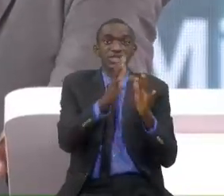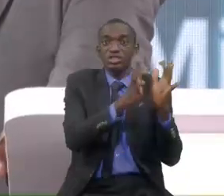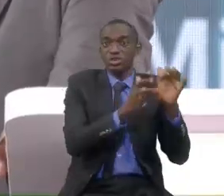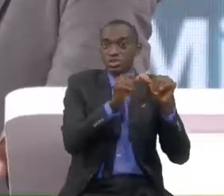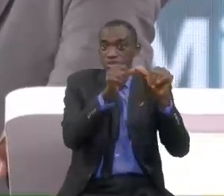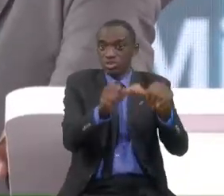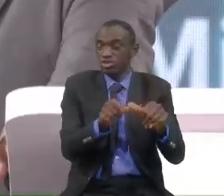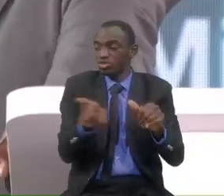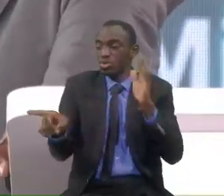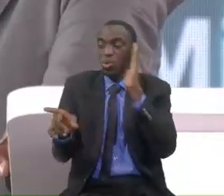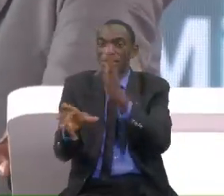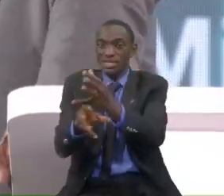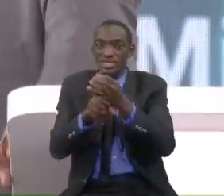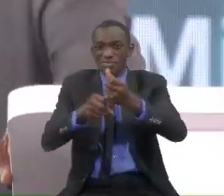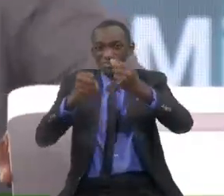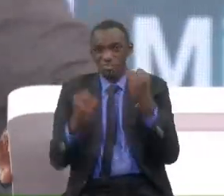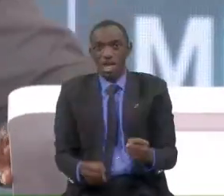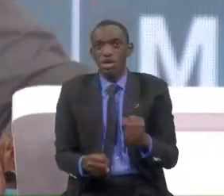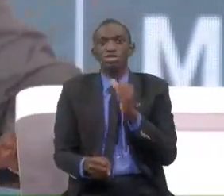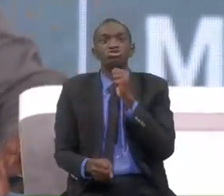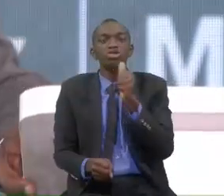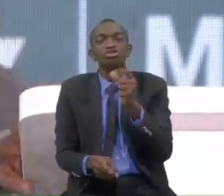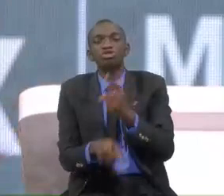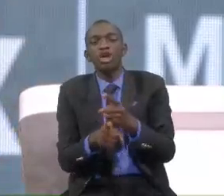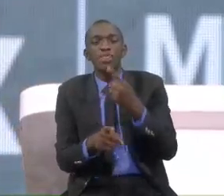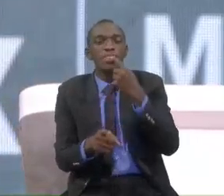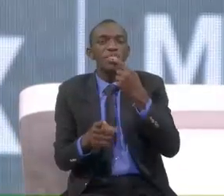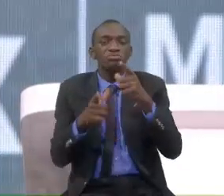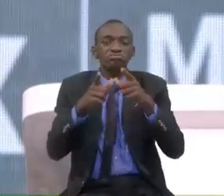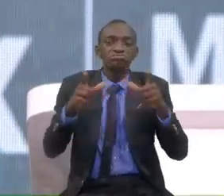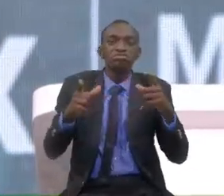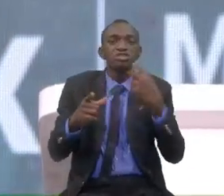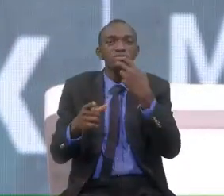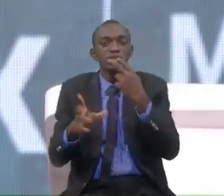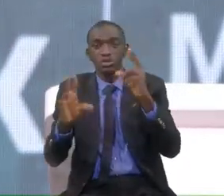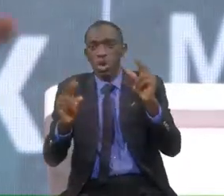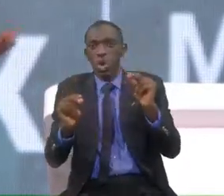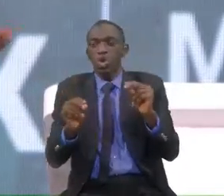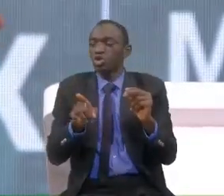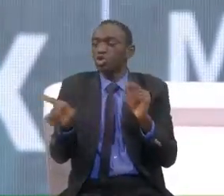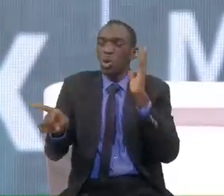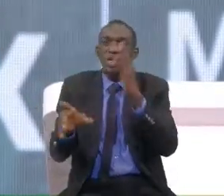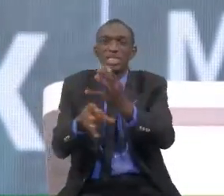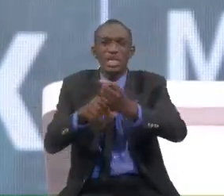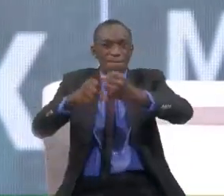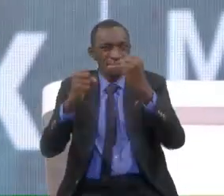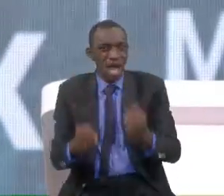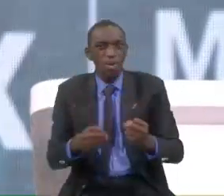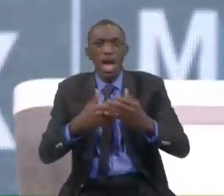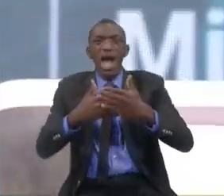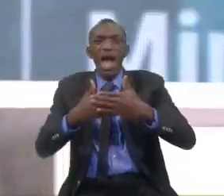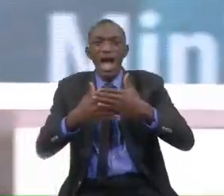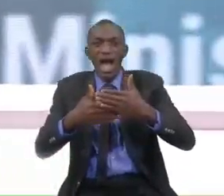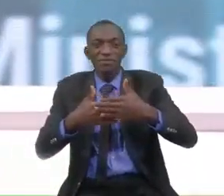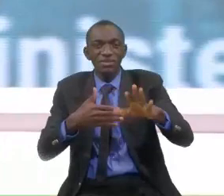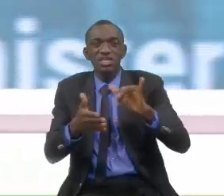tongues, it shall receive power after that the Holy Ghost has come upon you. And ye shall be witnesses unto